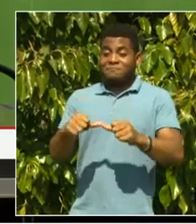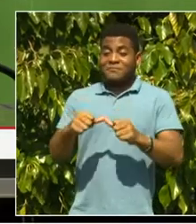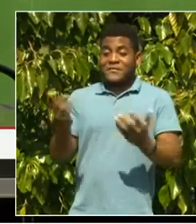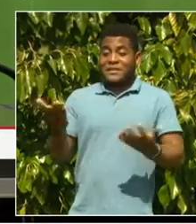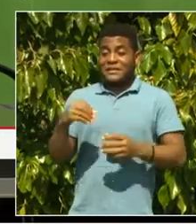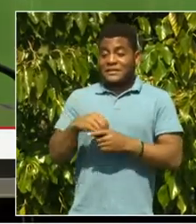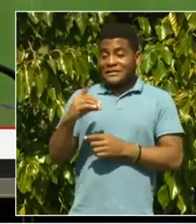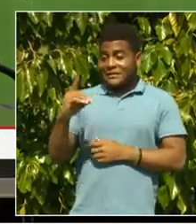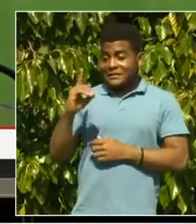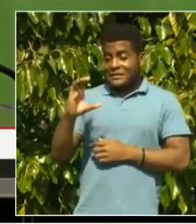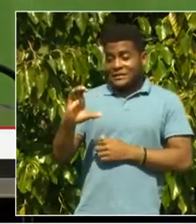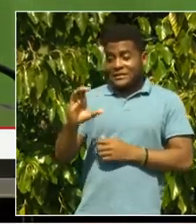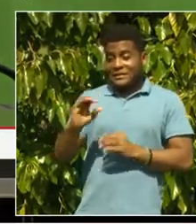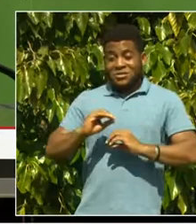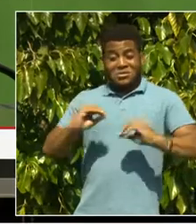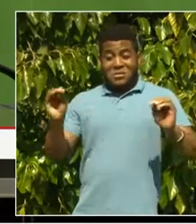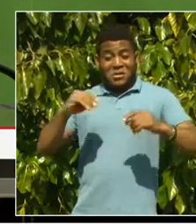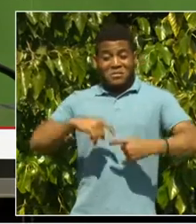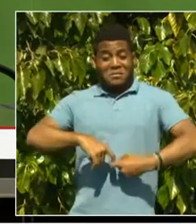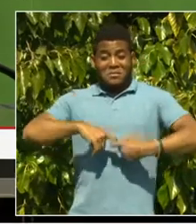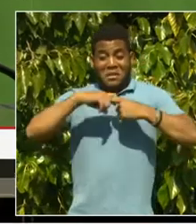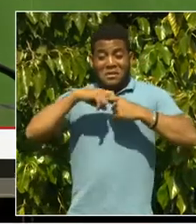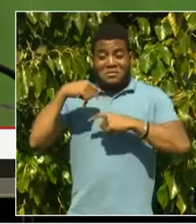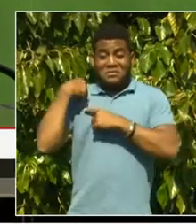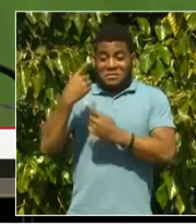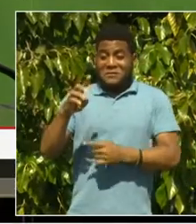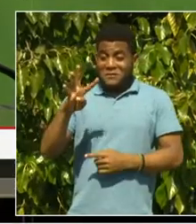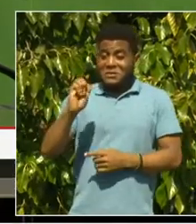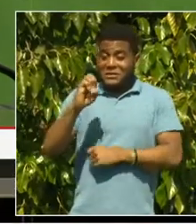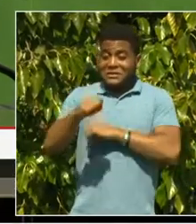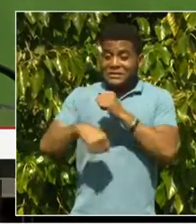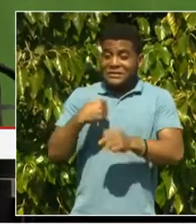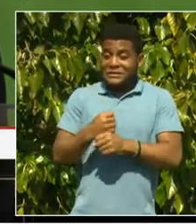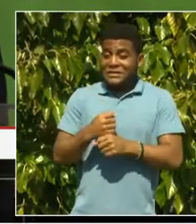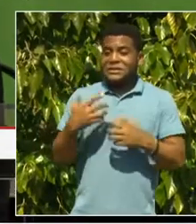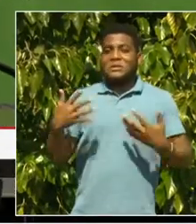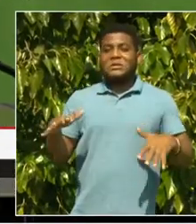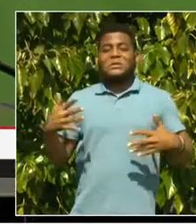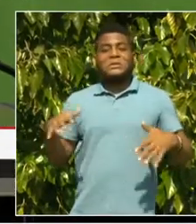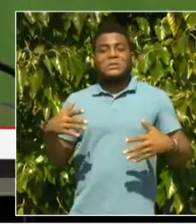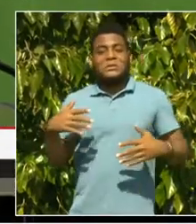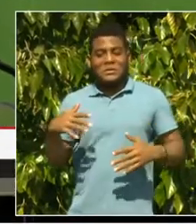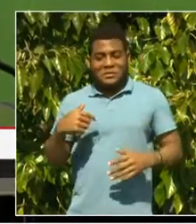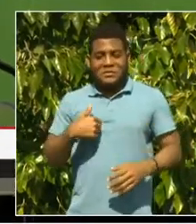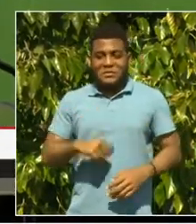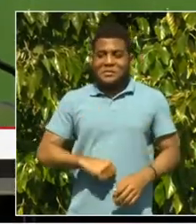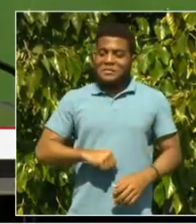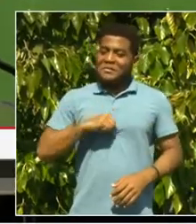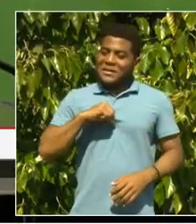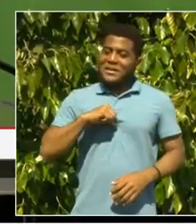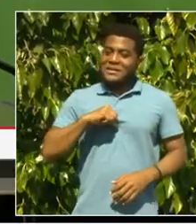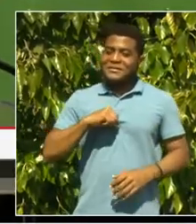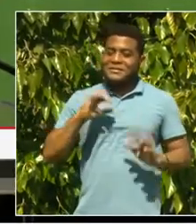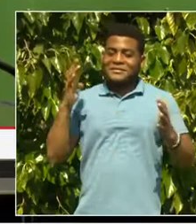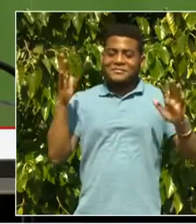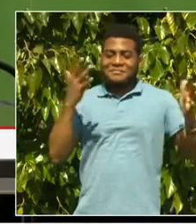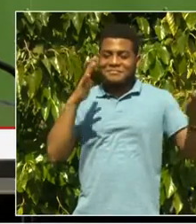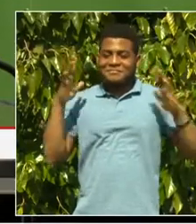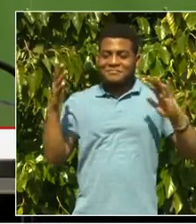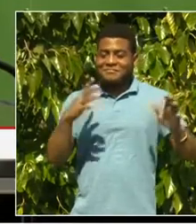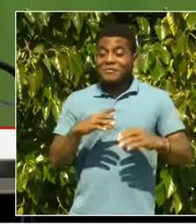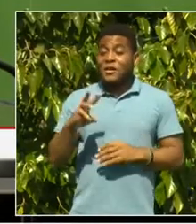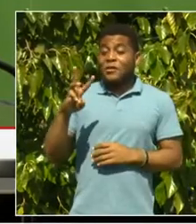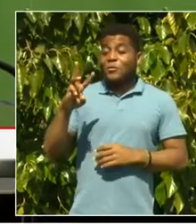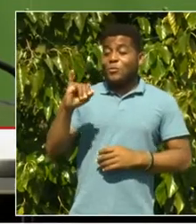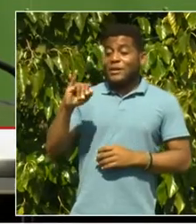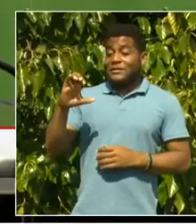those 40 years. We're exceptionally proud of how WIC has served women, infant, and children in the District of Columbia